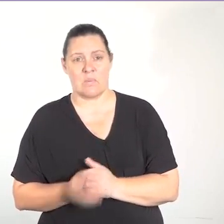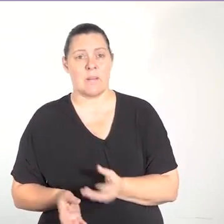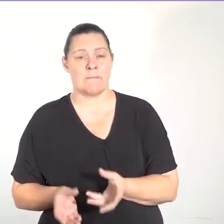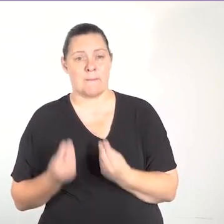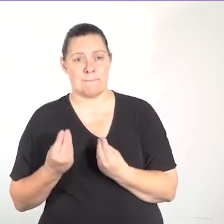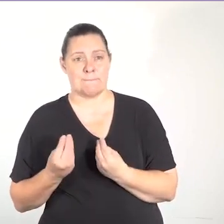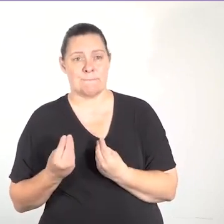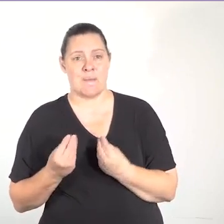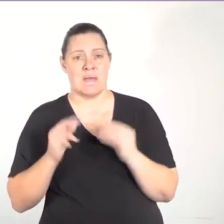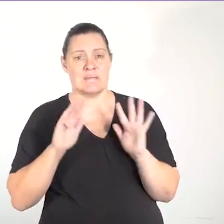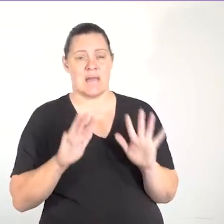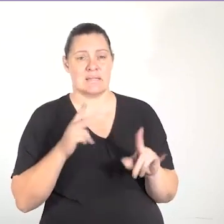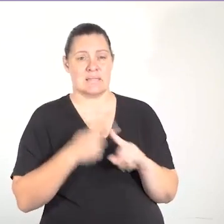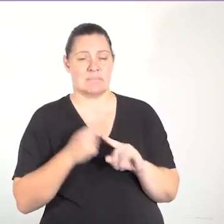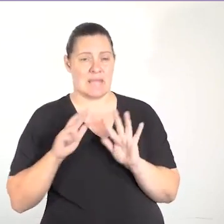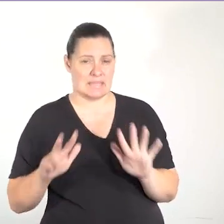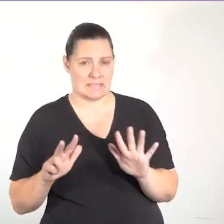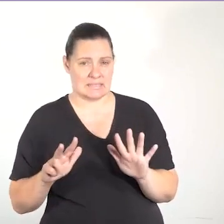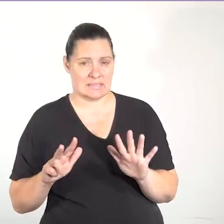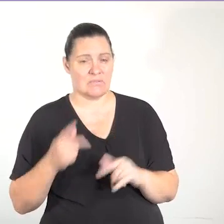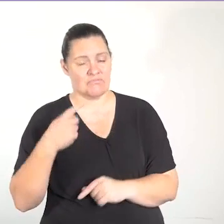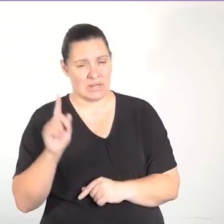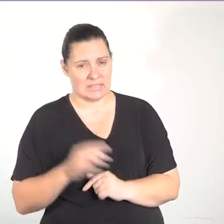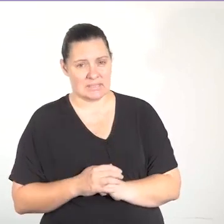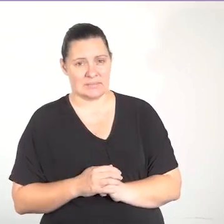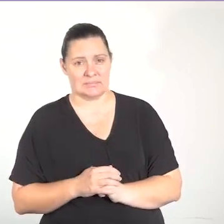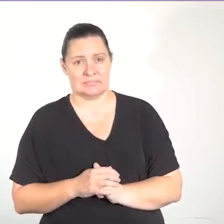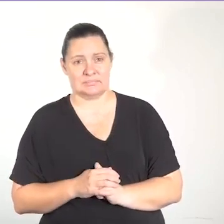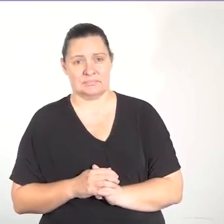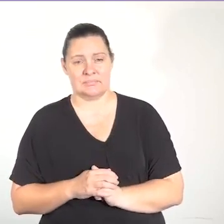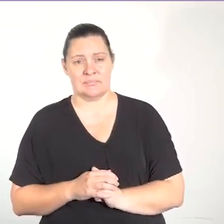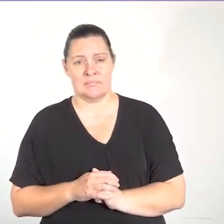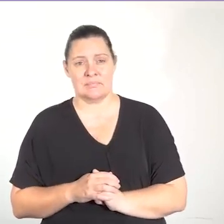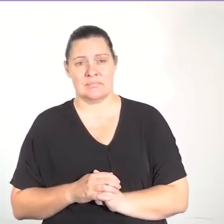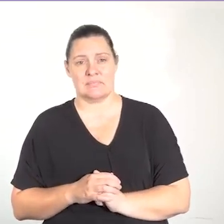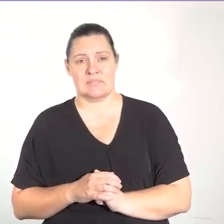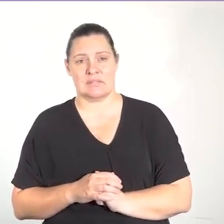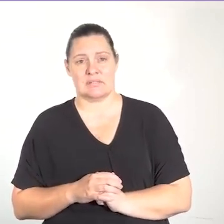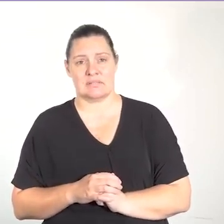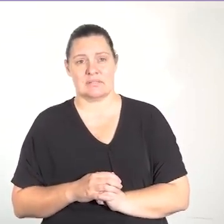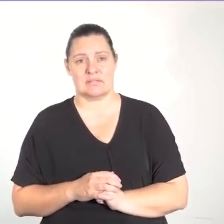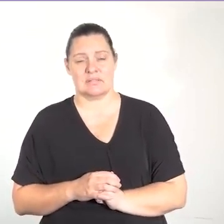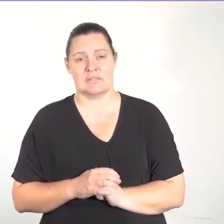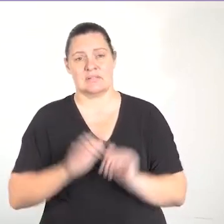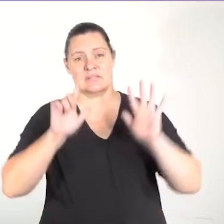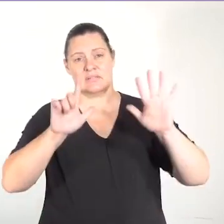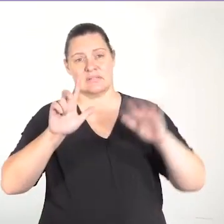will give us, what is 9 times 8? Yes, you are correct. It is